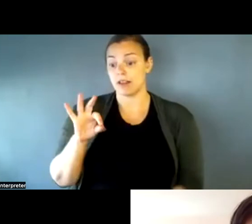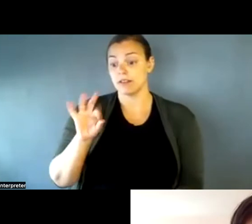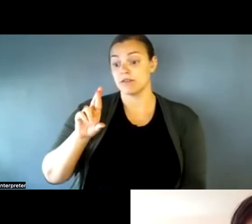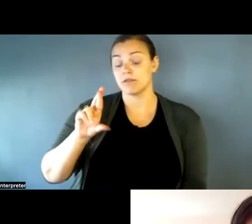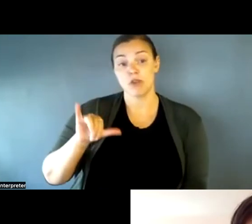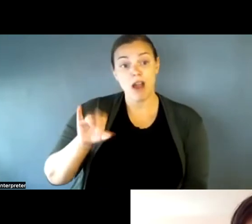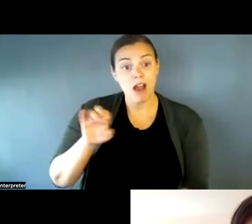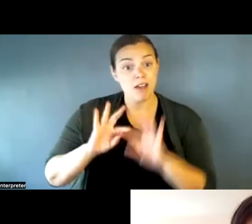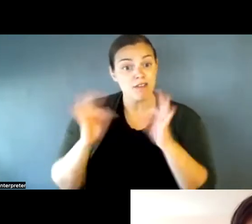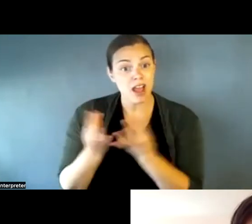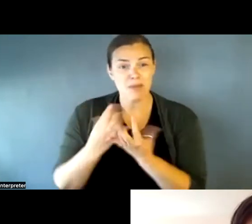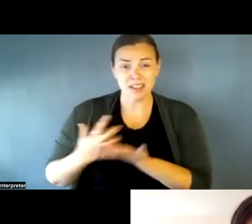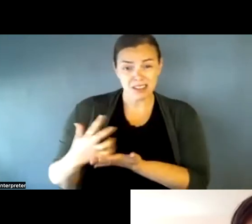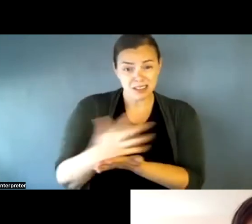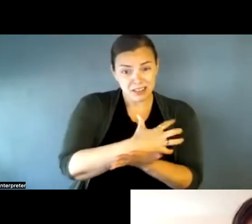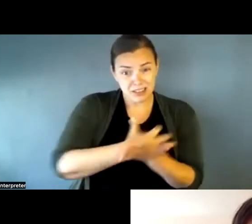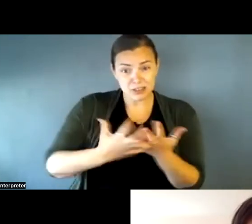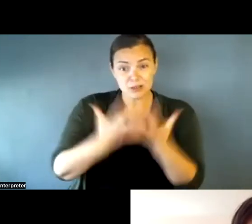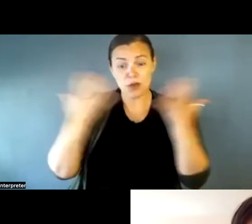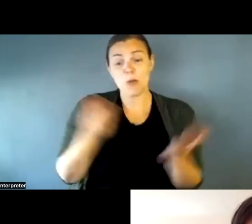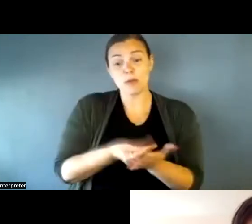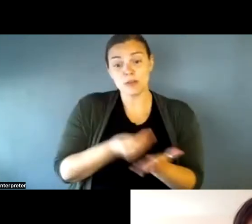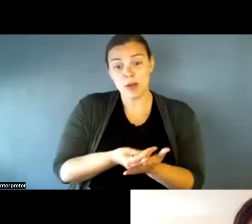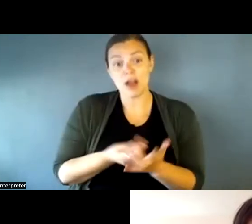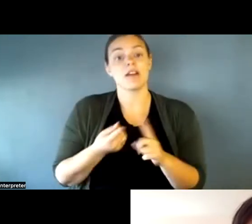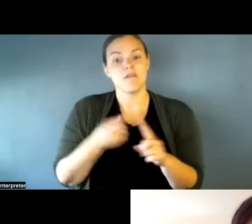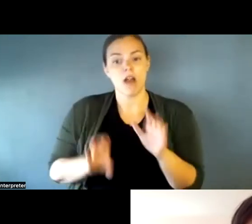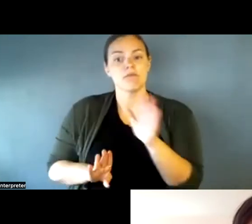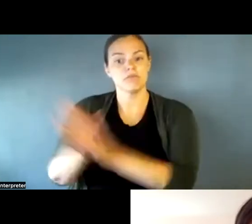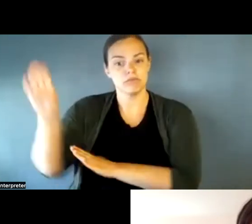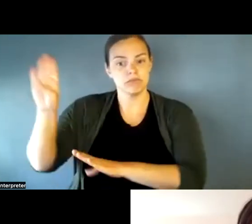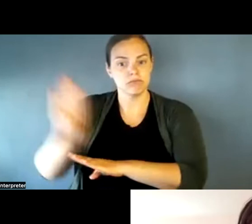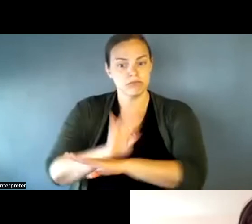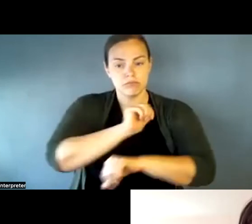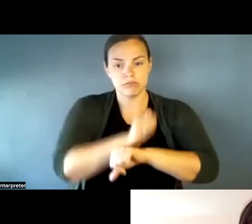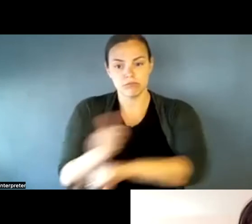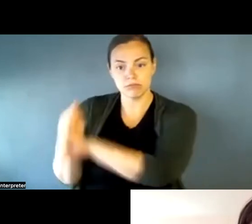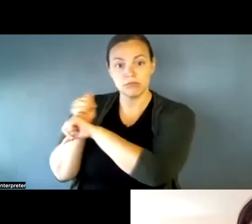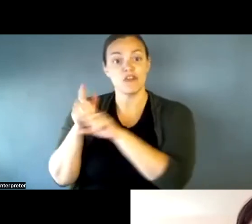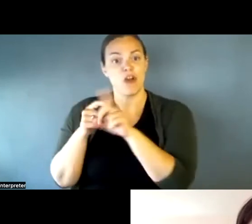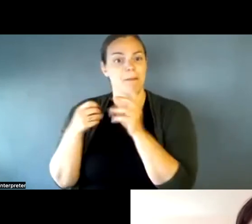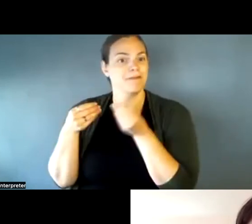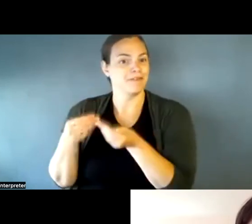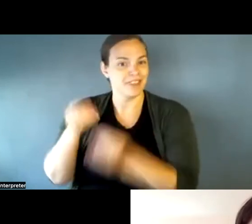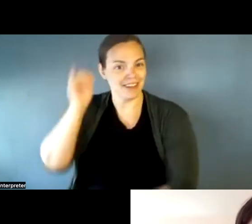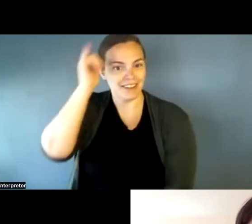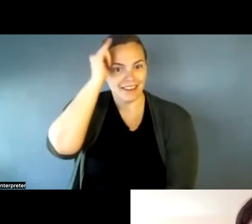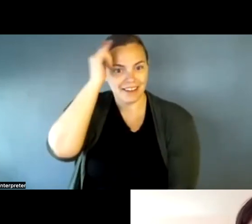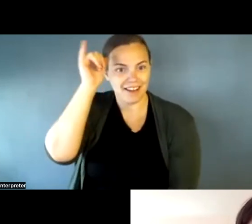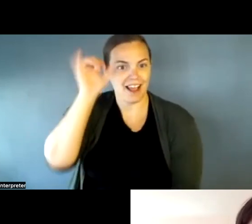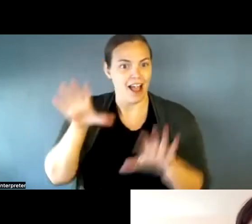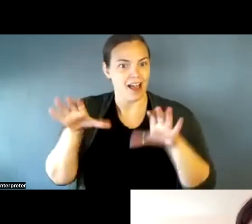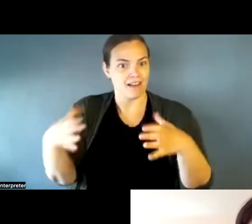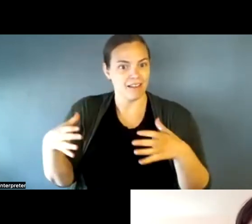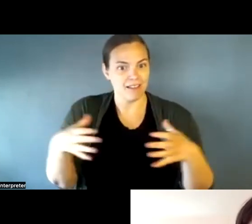who made so much money off the industrialization of feed cattle, have in their possession all of